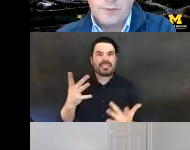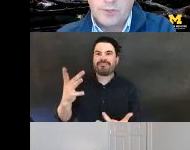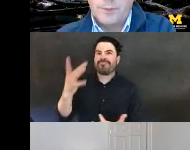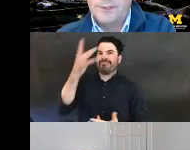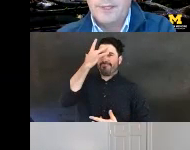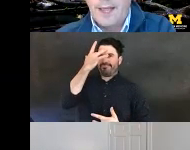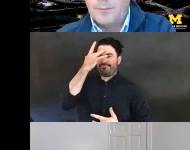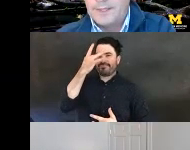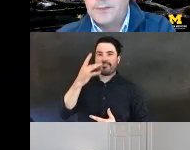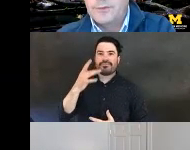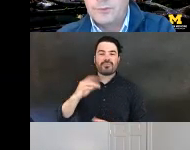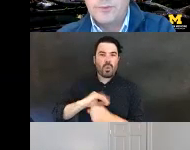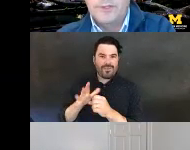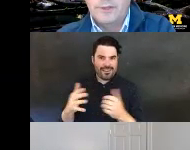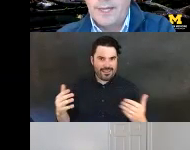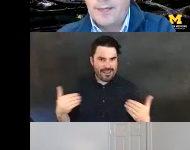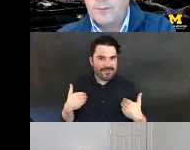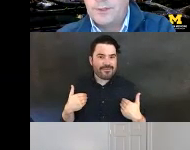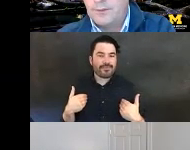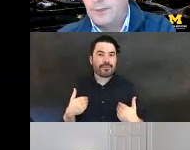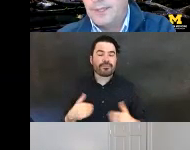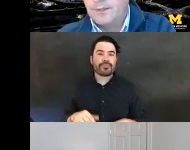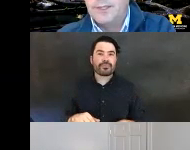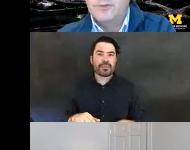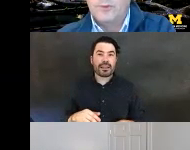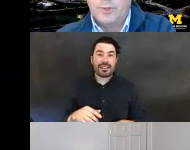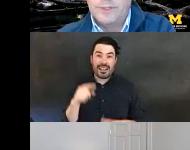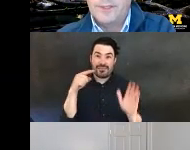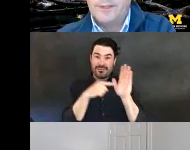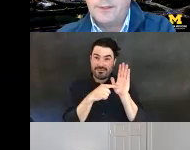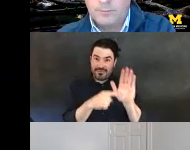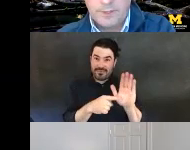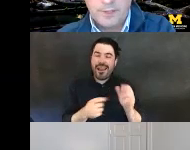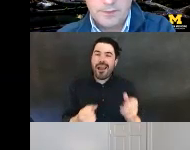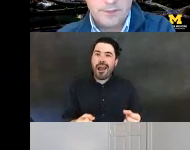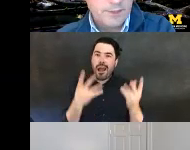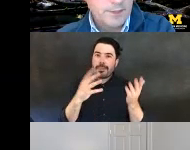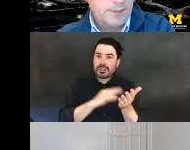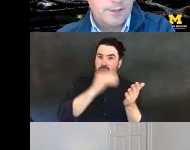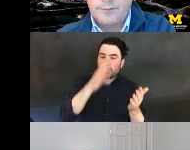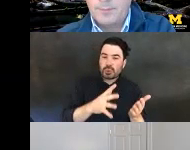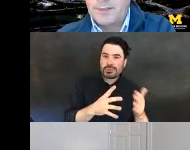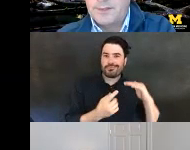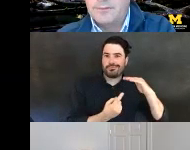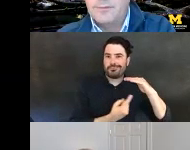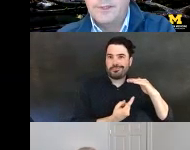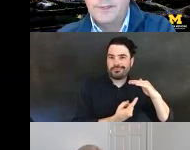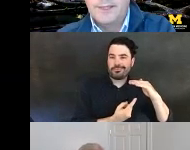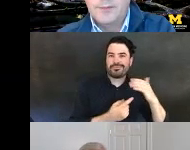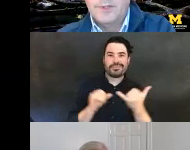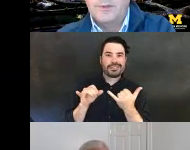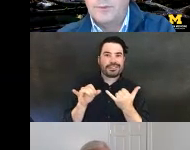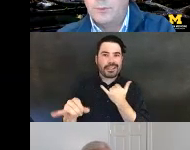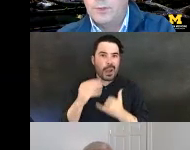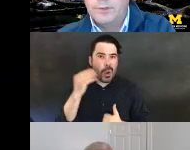they're even showing how many students are now either in isolation or quarantine, either because of a positive